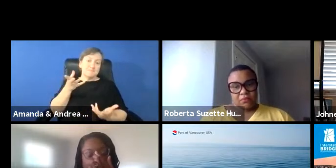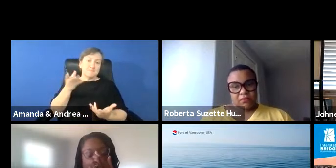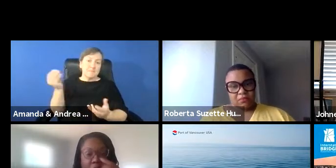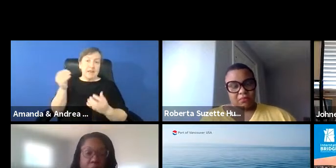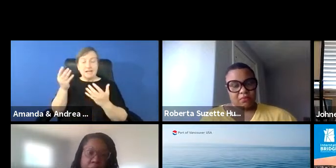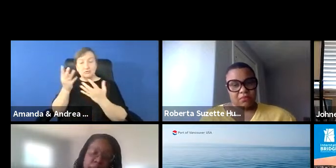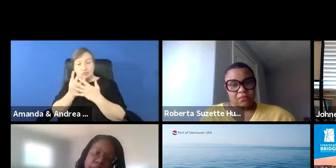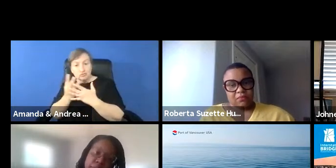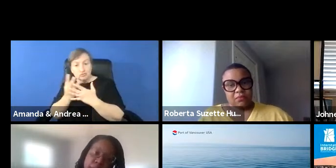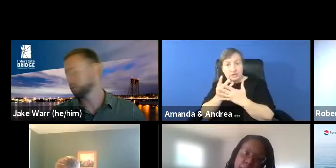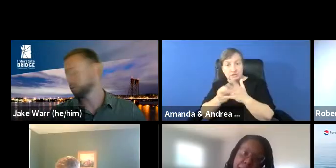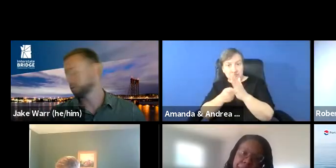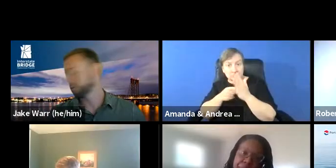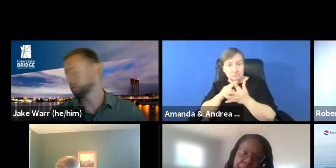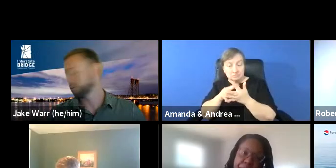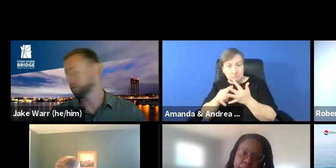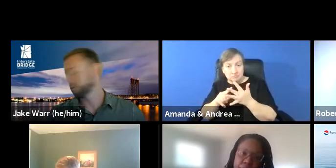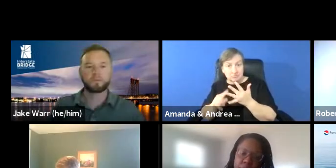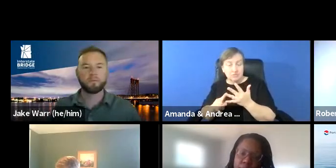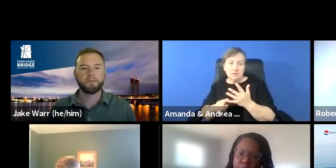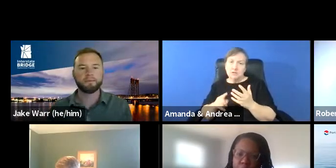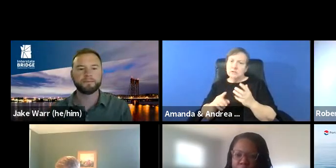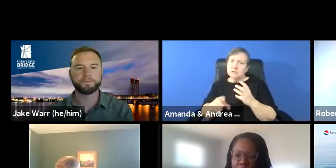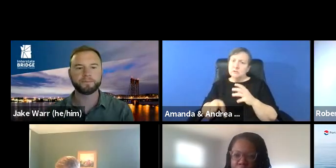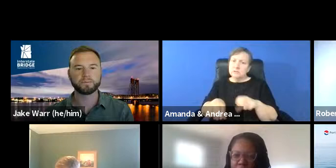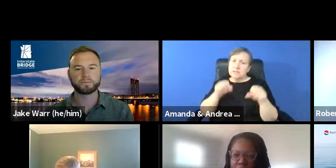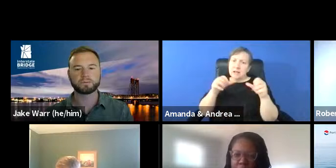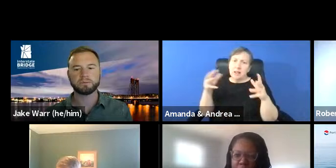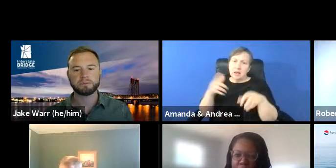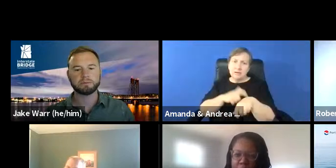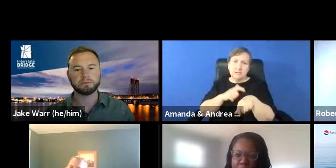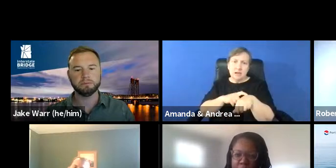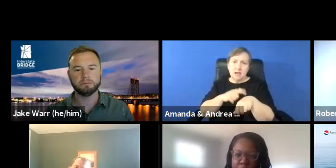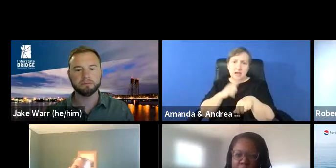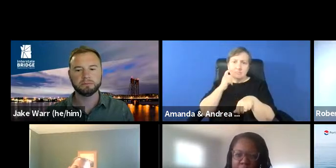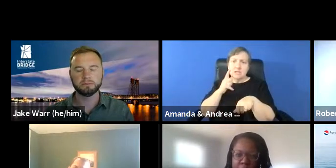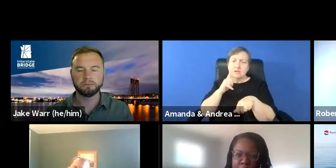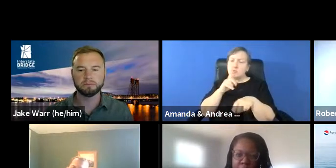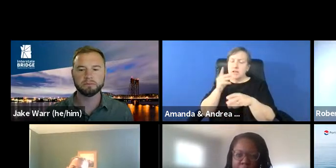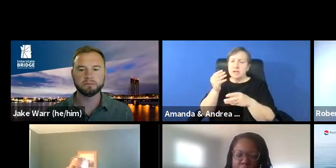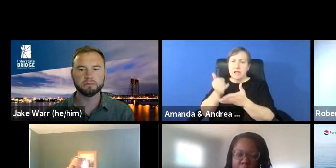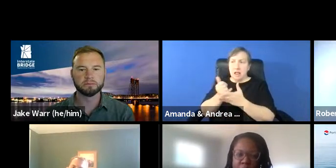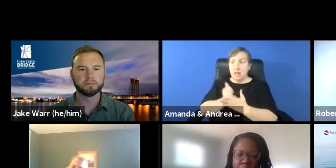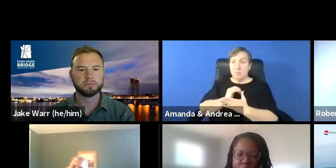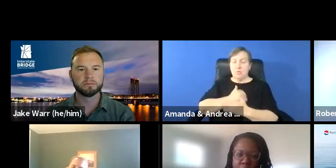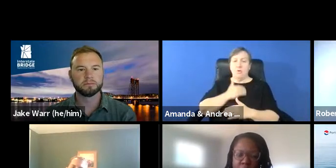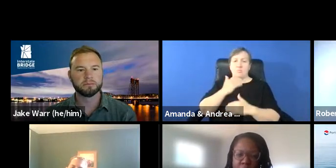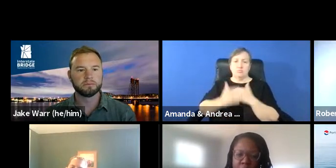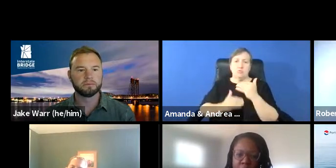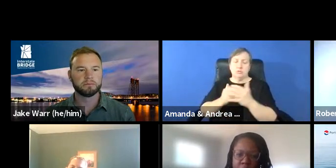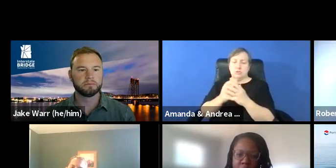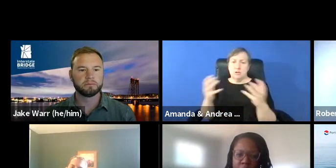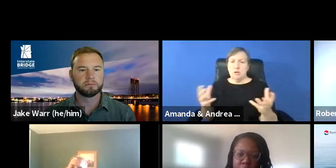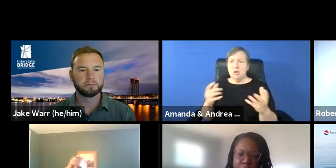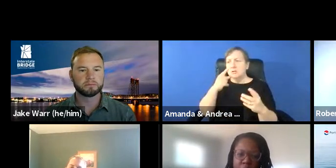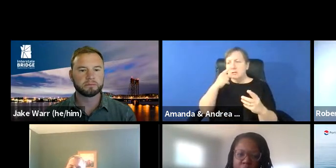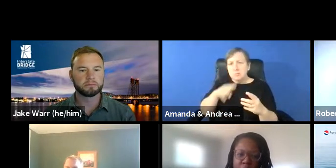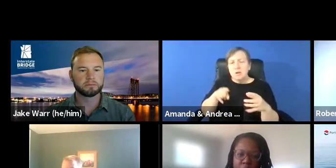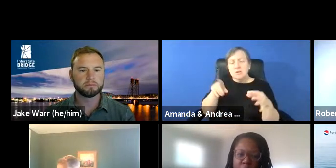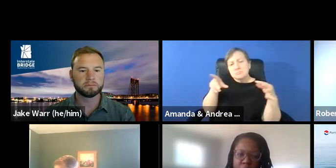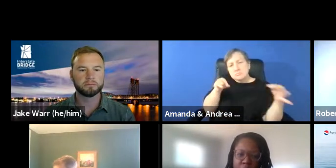screening criteria can take quite a bit of time, especially since it is so informative to our process. So can you kind of lay